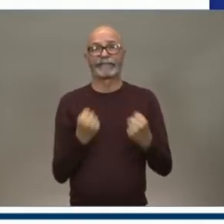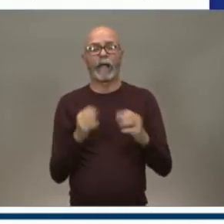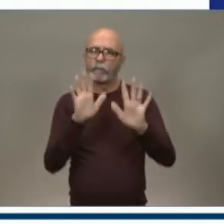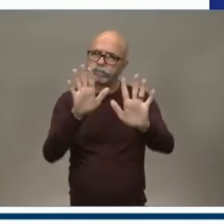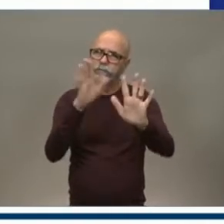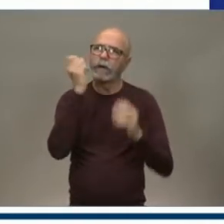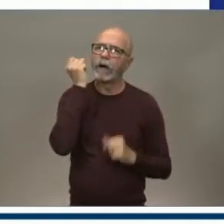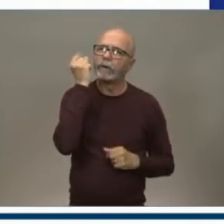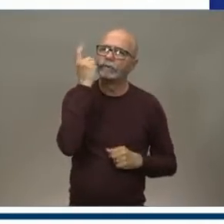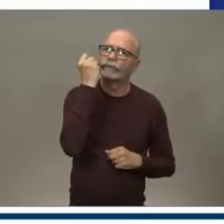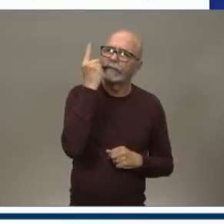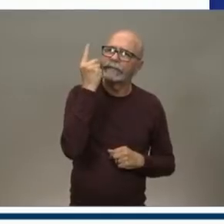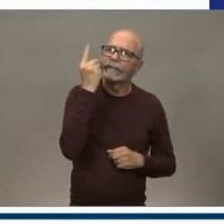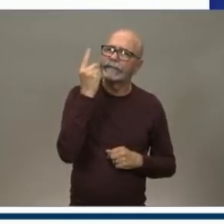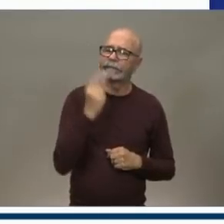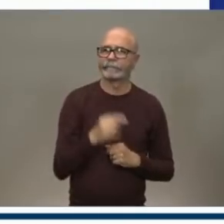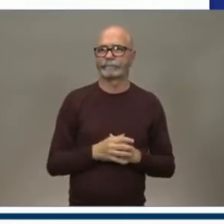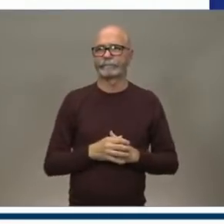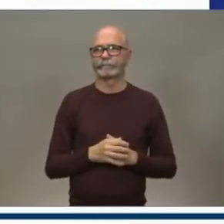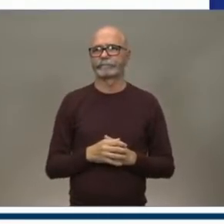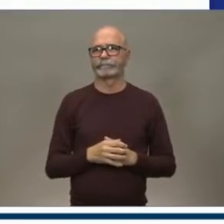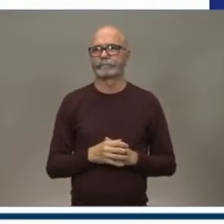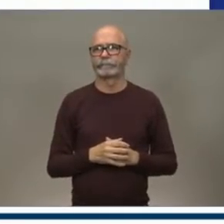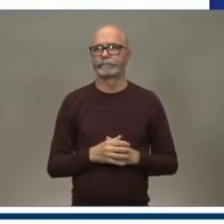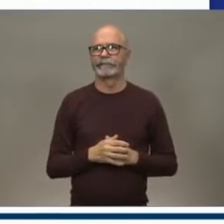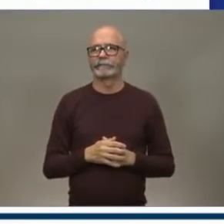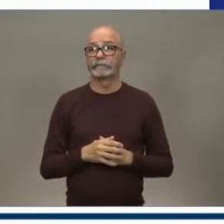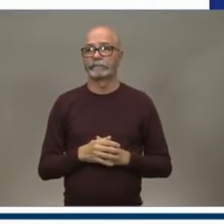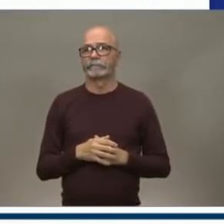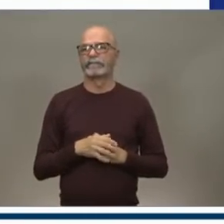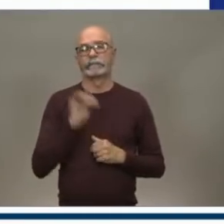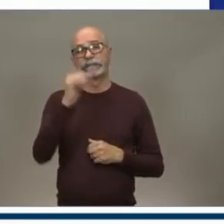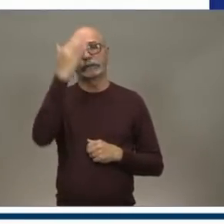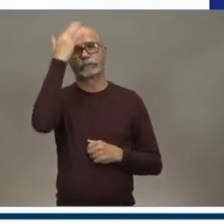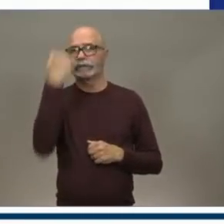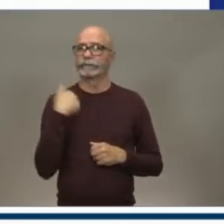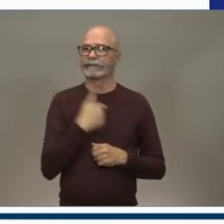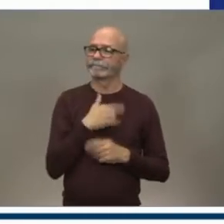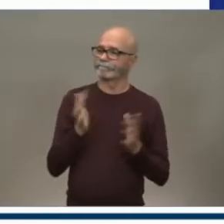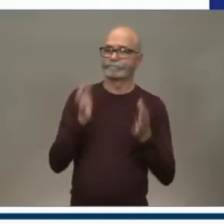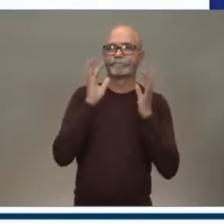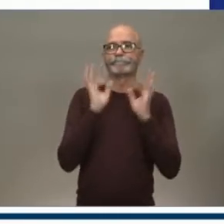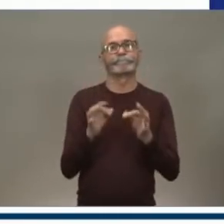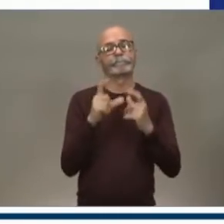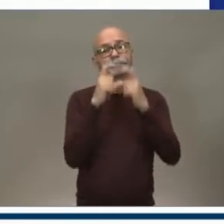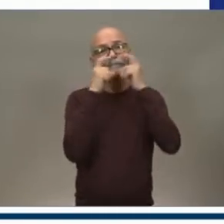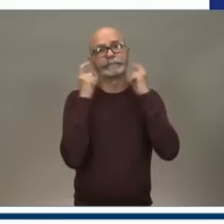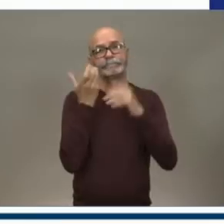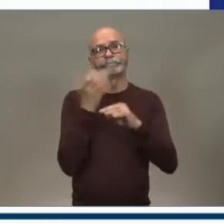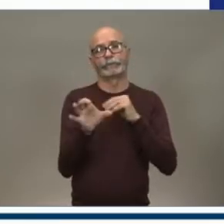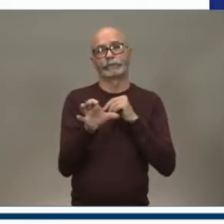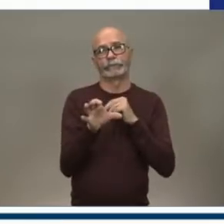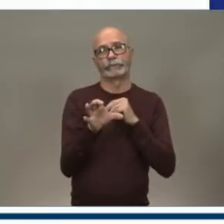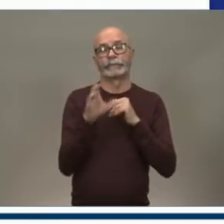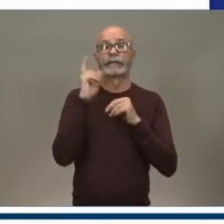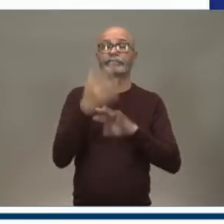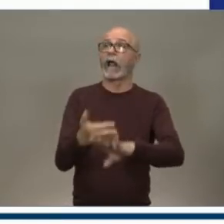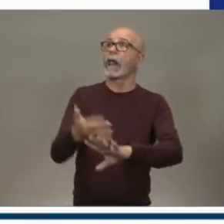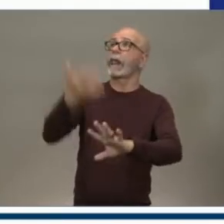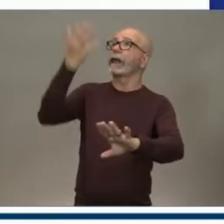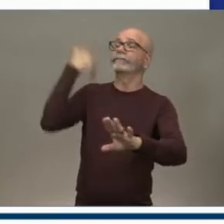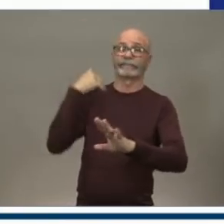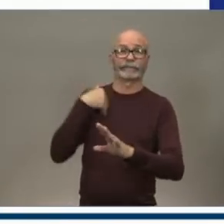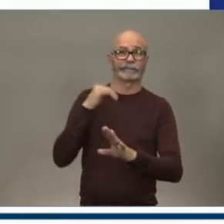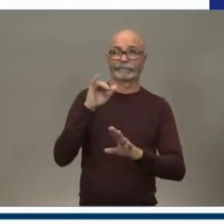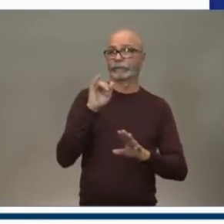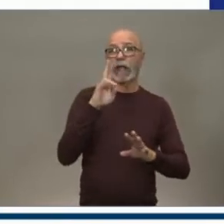To go back to why we started in July, the issue of masking. It wasn't by accident that we started in